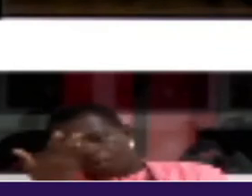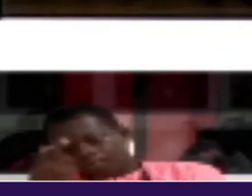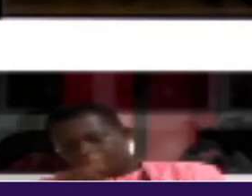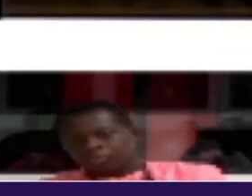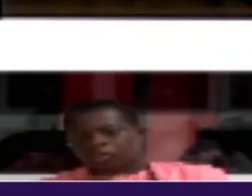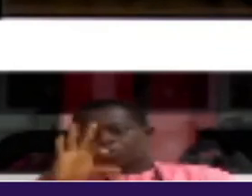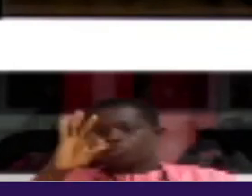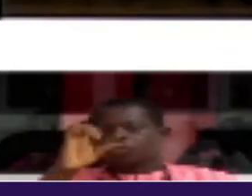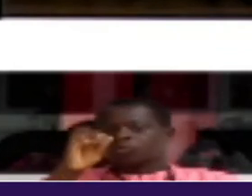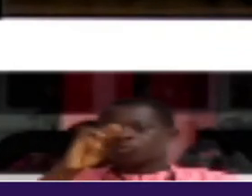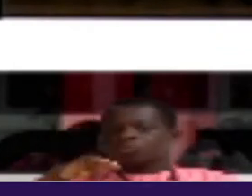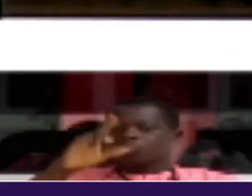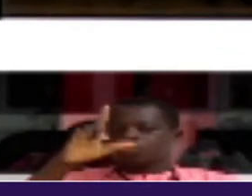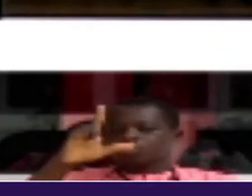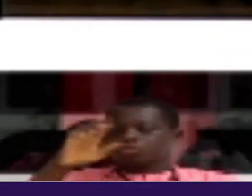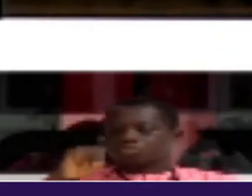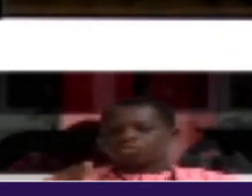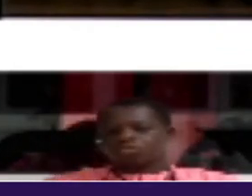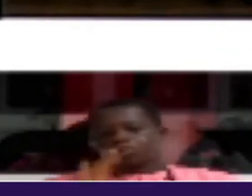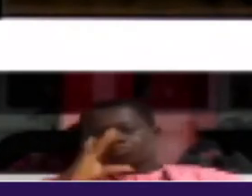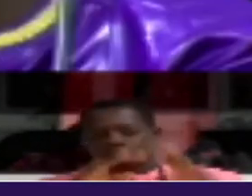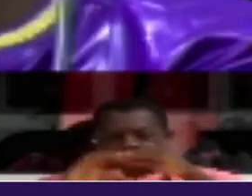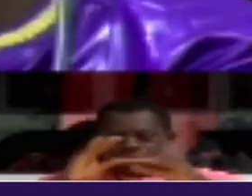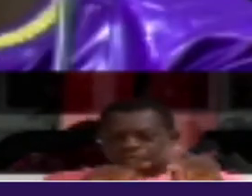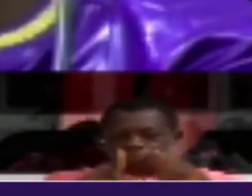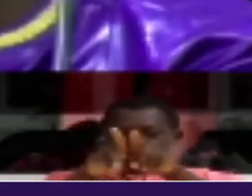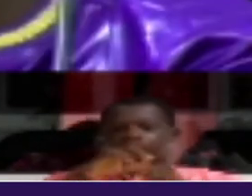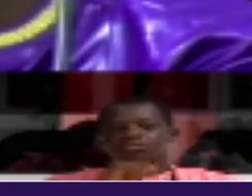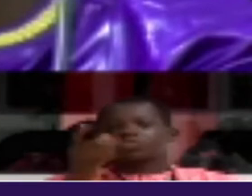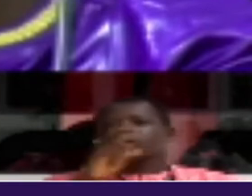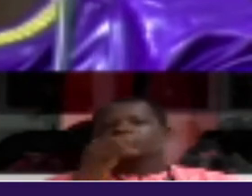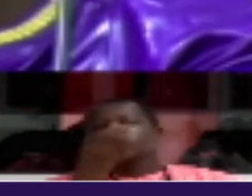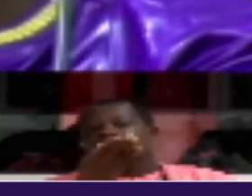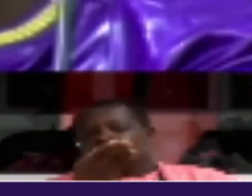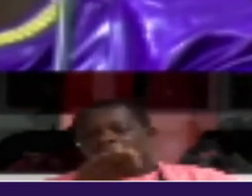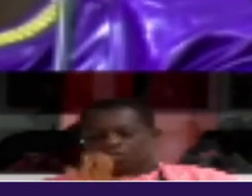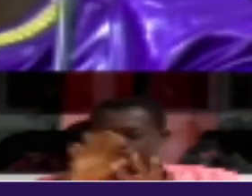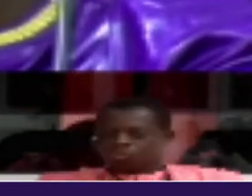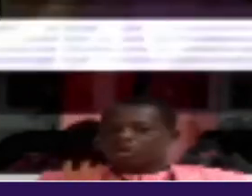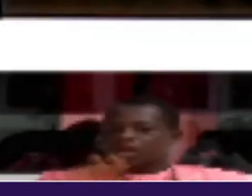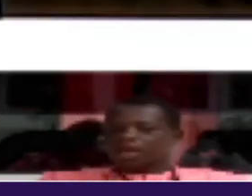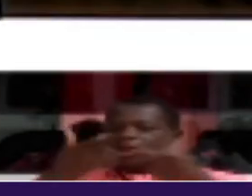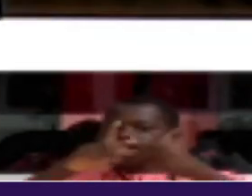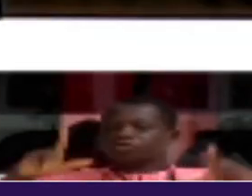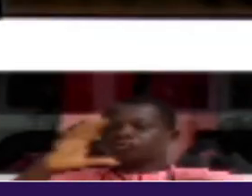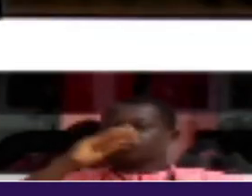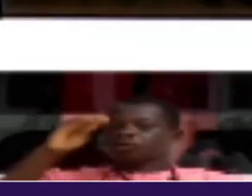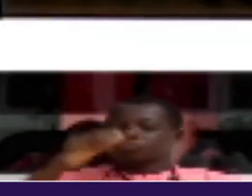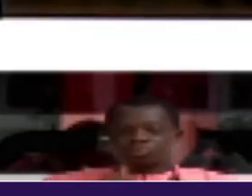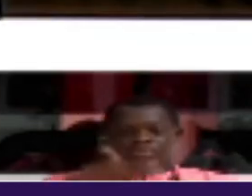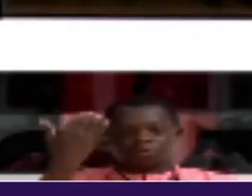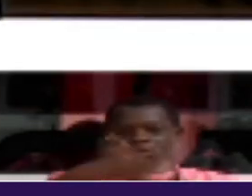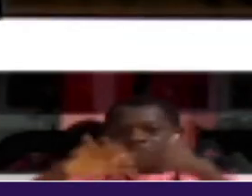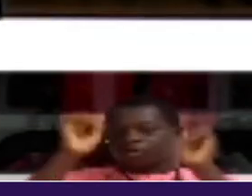with the man. Then later, what are they saying? They were speaking Jola. I could not hear what they were